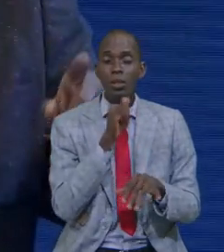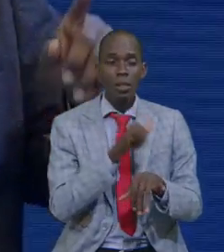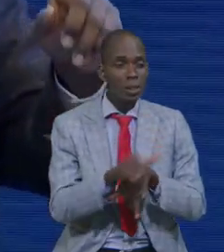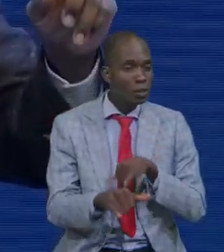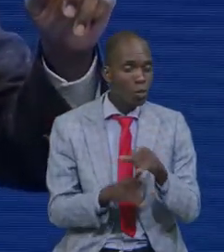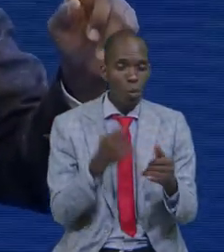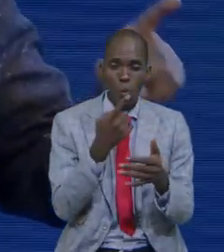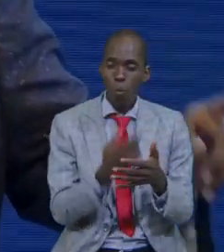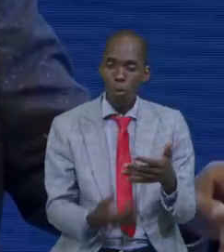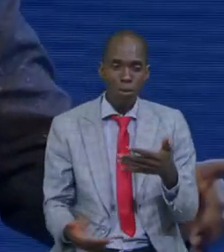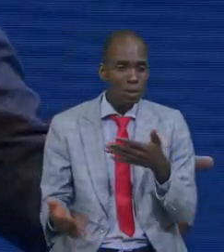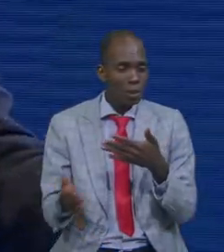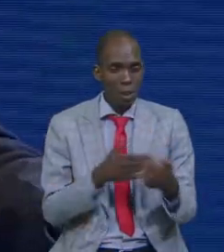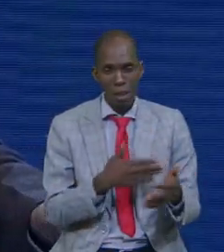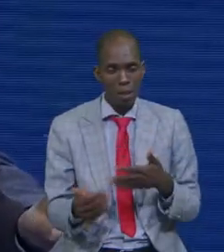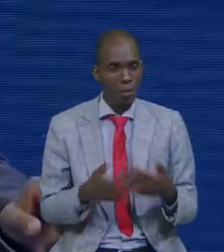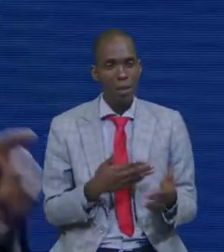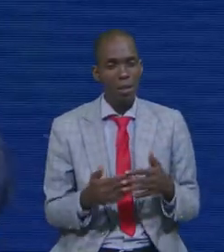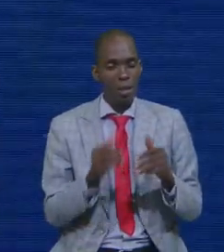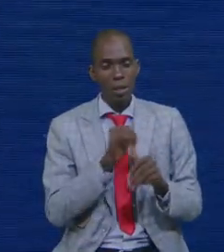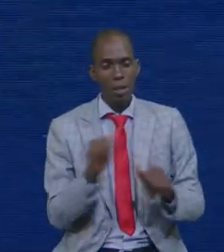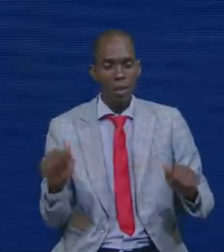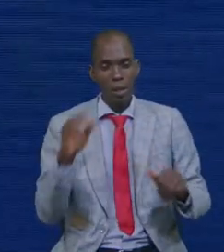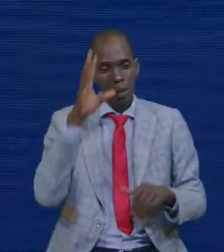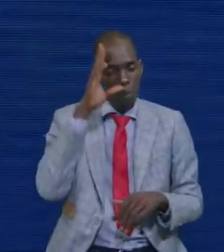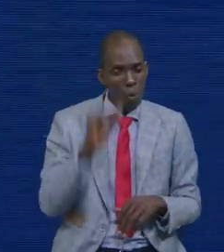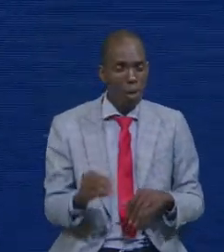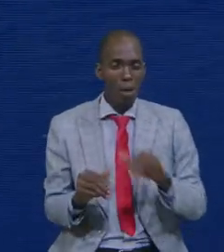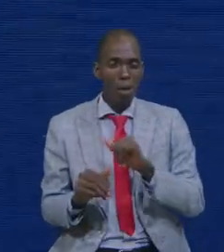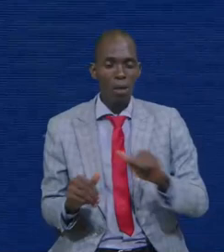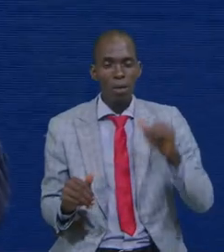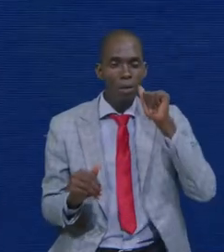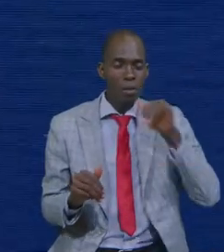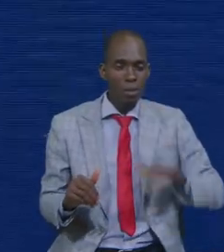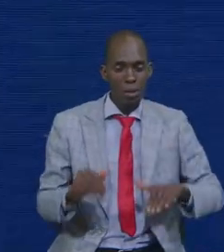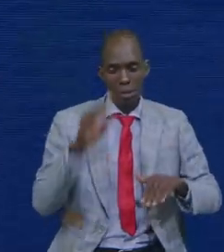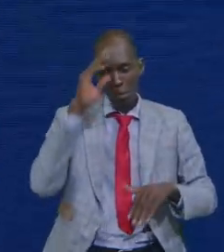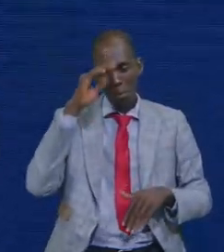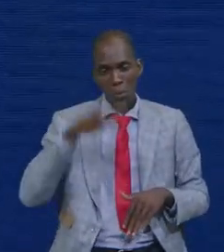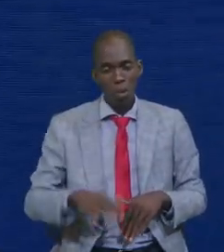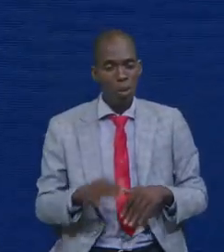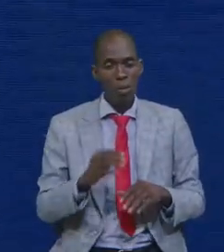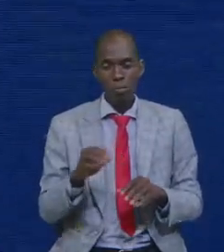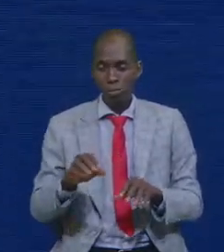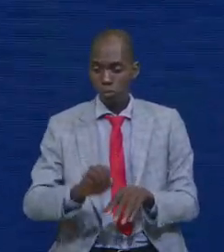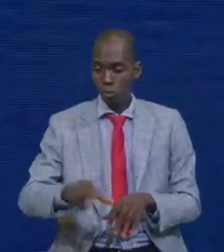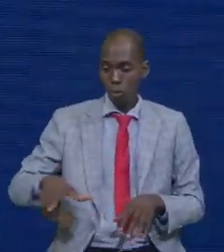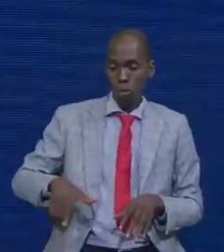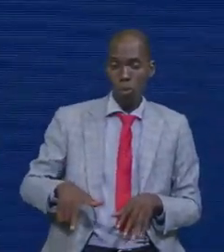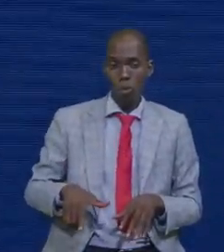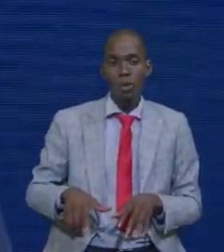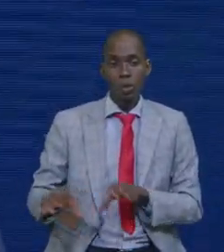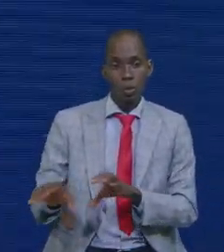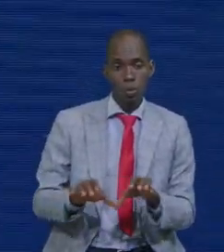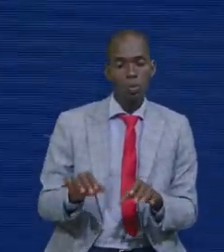Whatsoever a man, a woman, a boy, a girl sows, that's what they will reap. But some